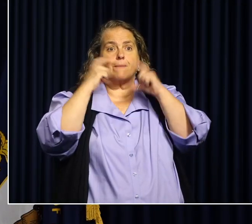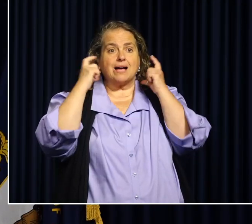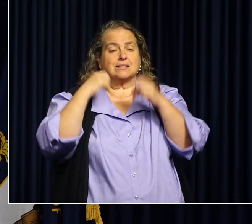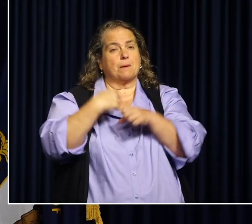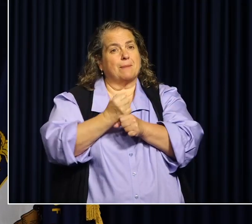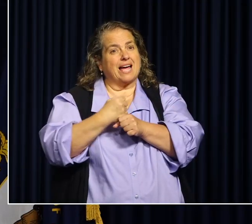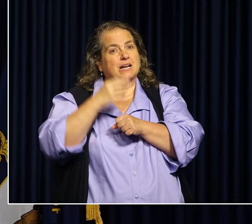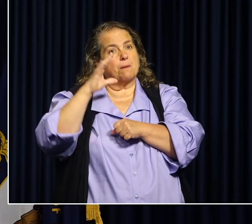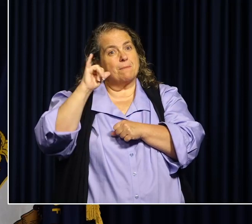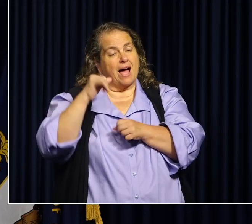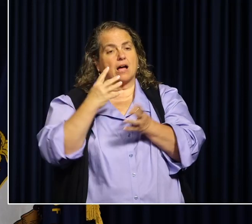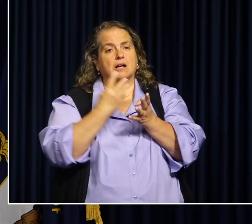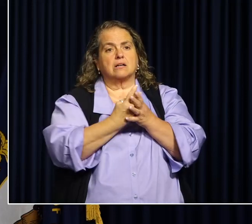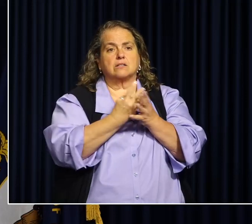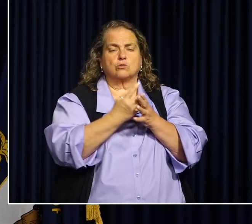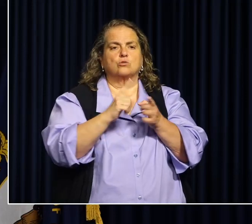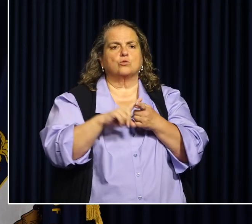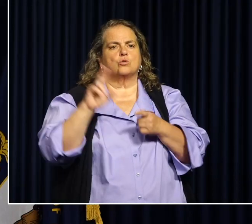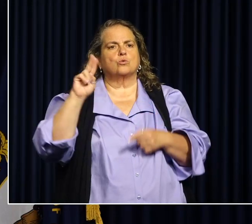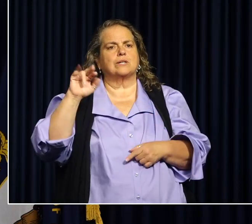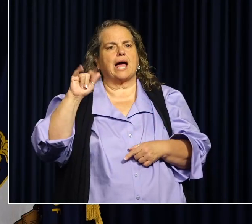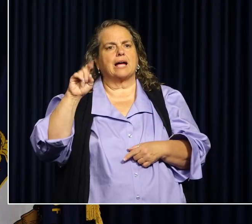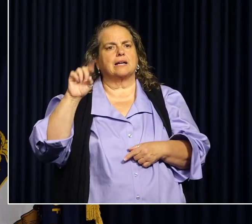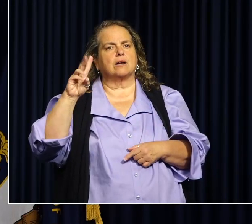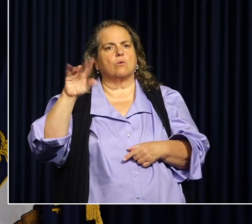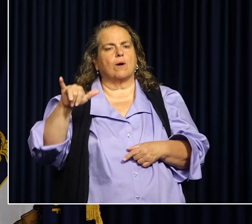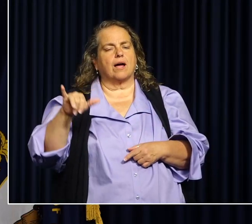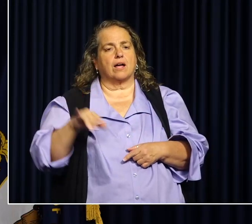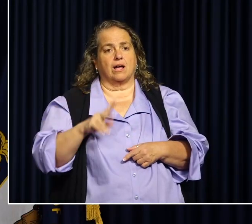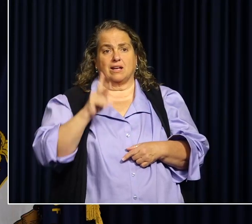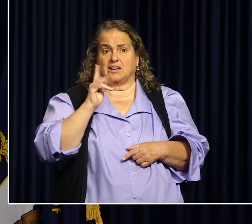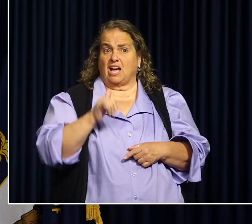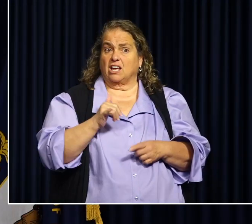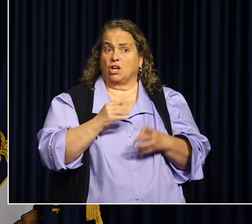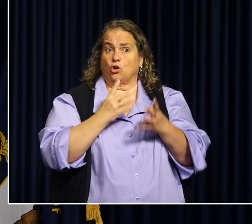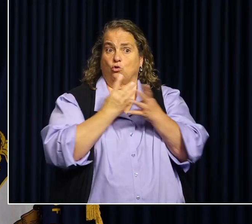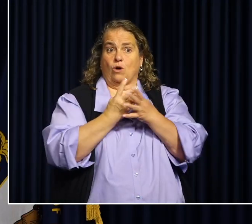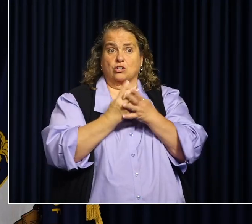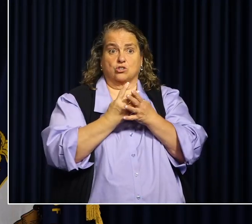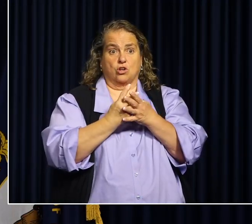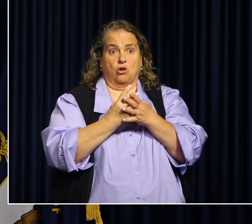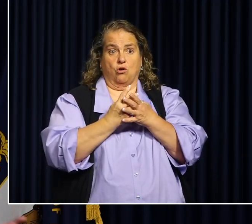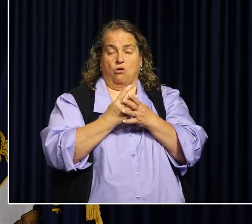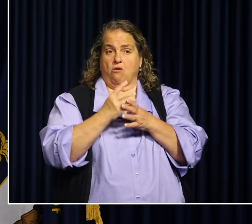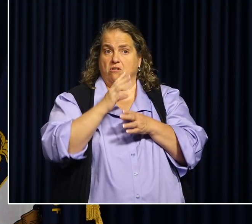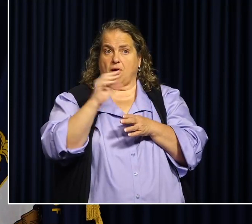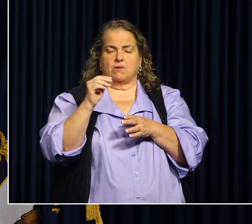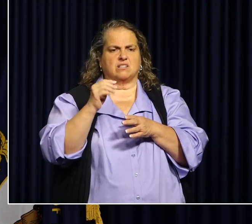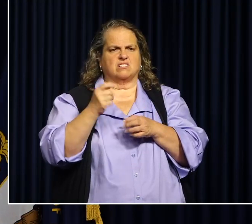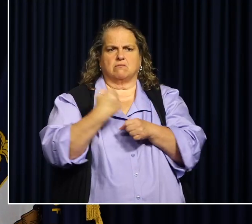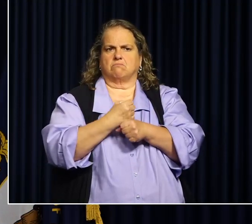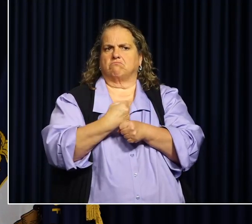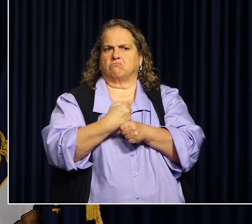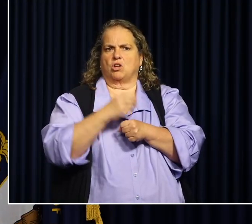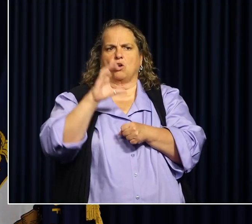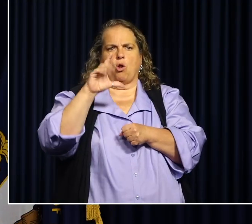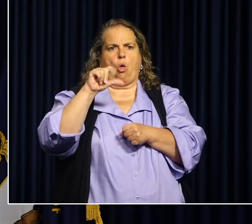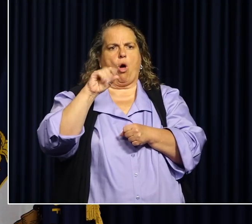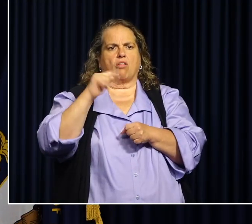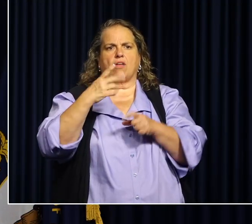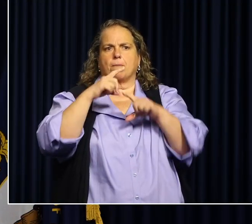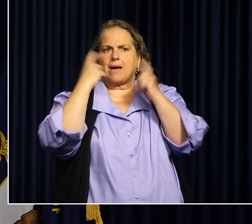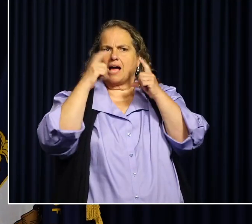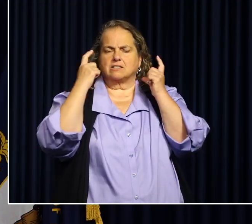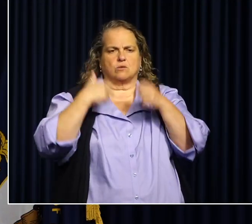individuals to the United Way. And Kentucky Correctional Industries continues to produce cloth masks that we're handing out all across